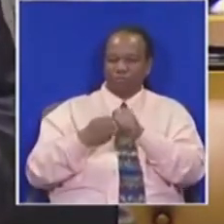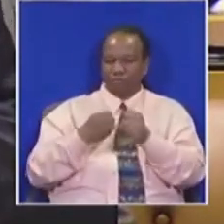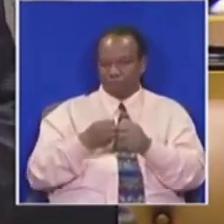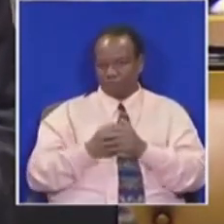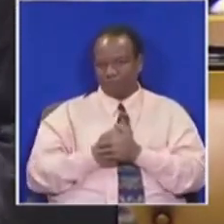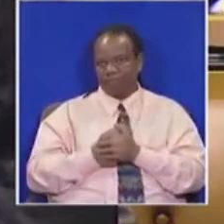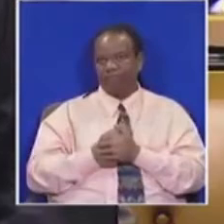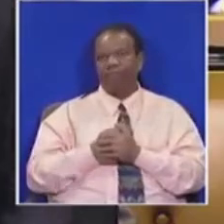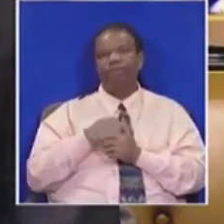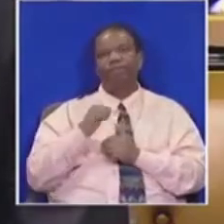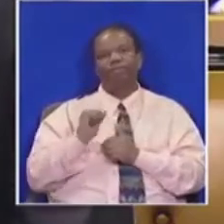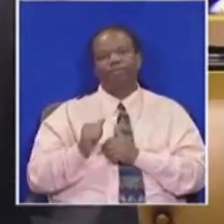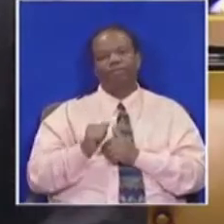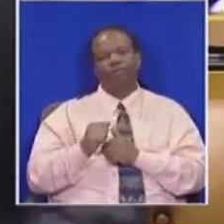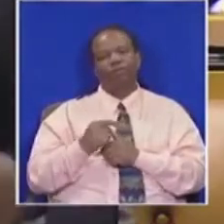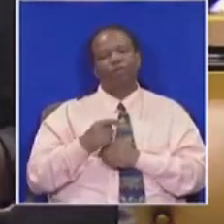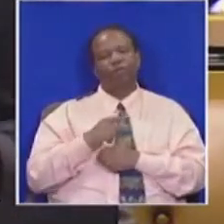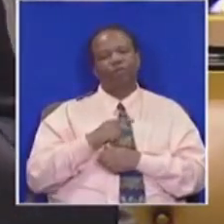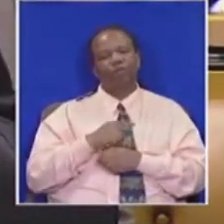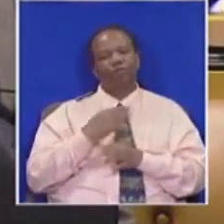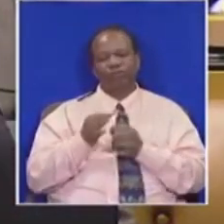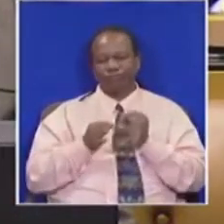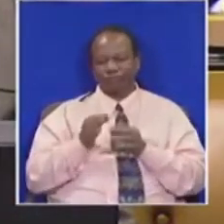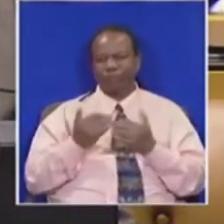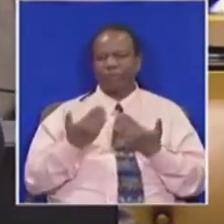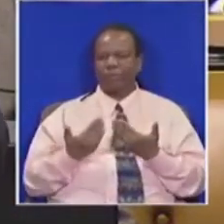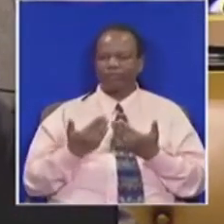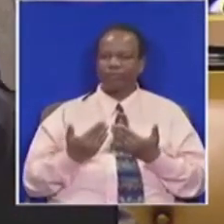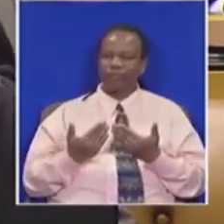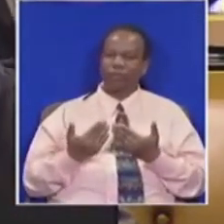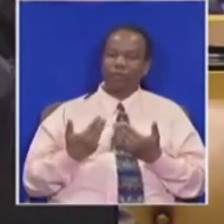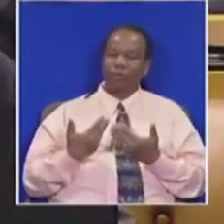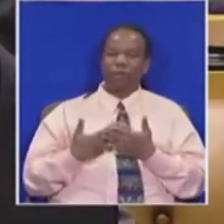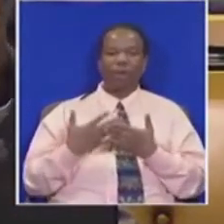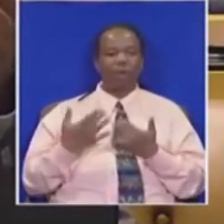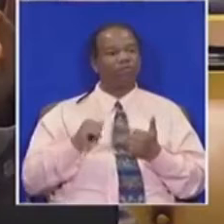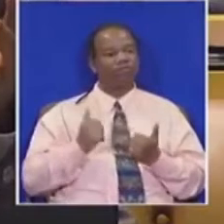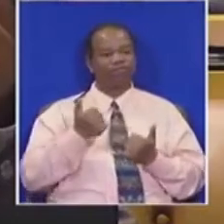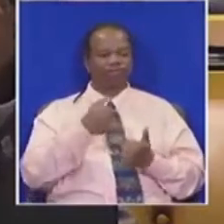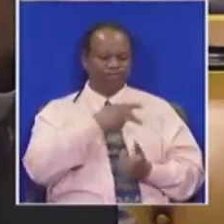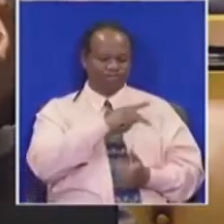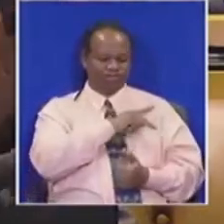problem. It is a constitutional one because, yes, you could argue that